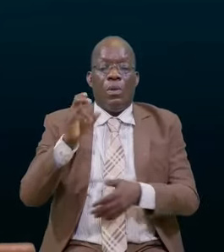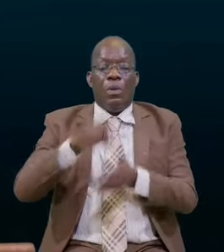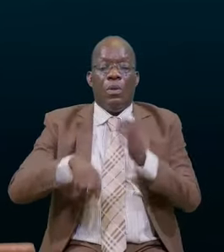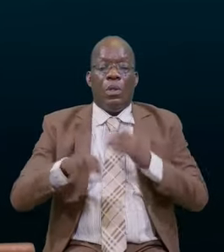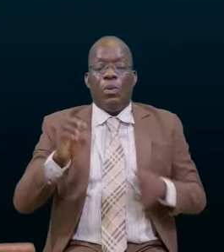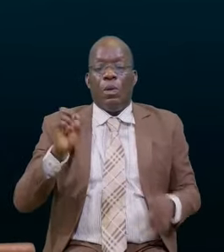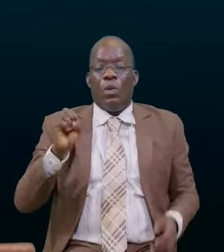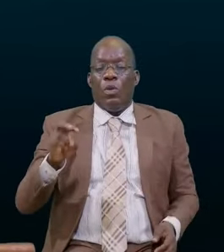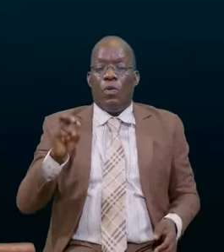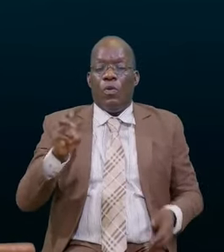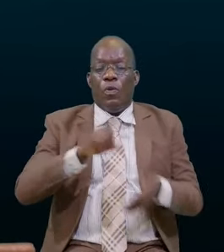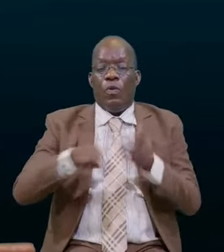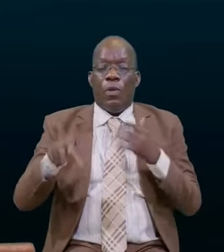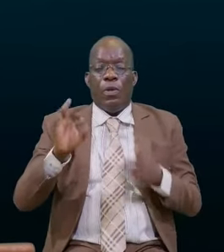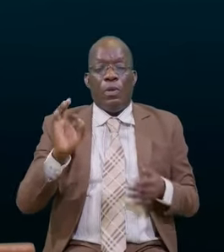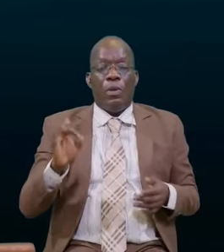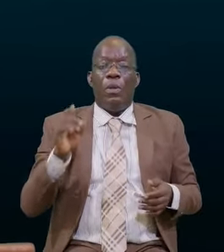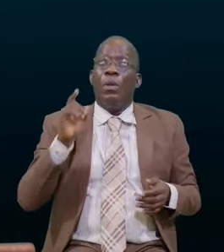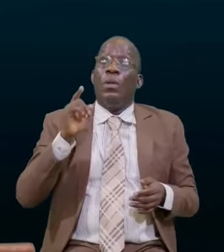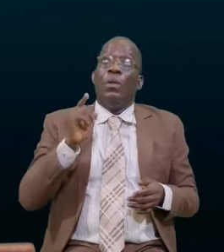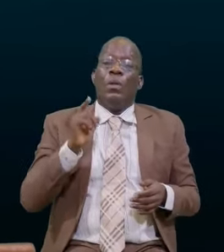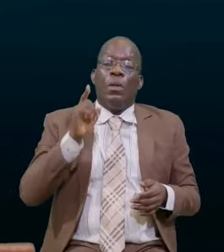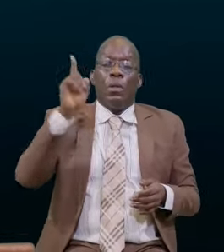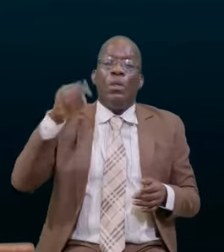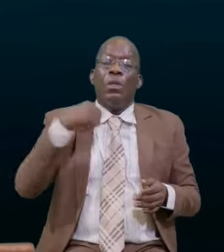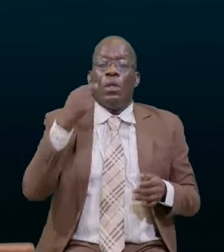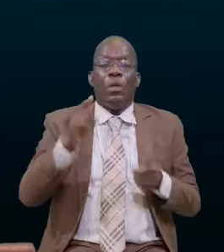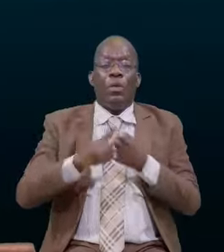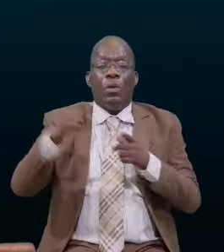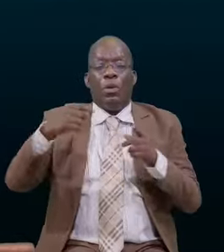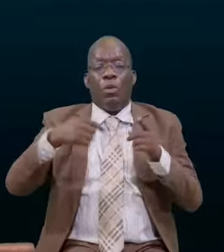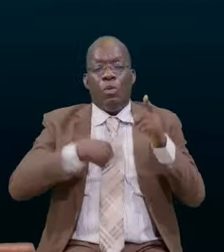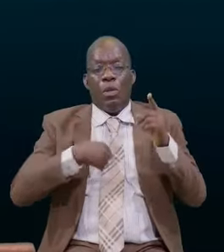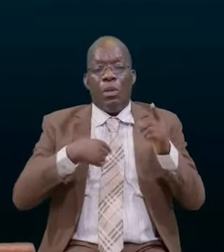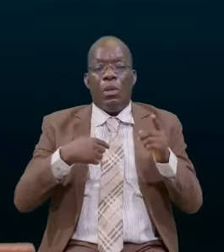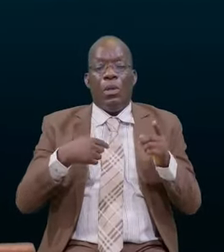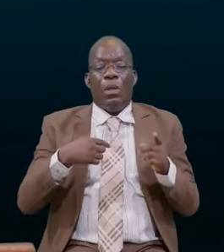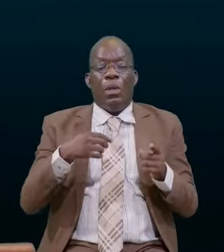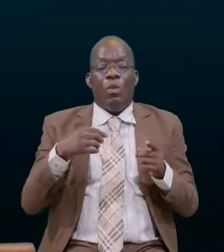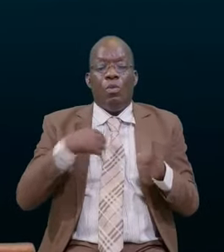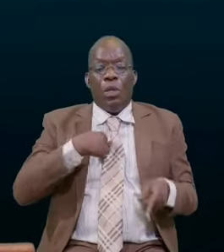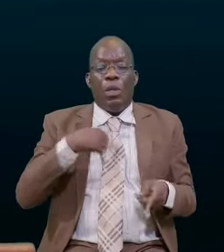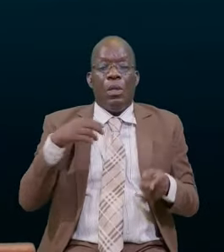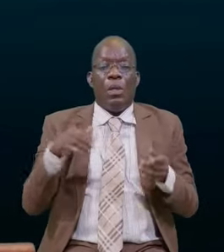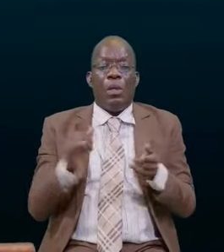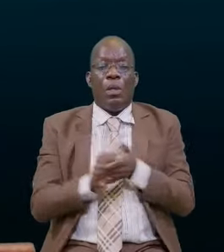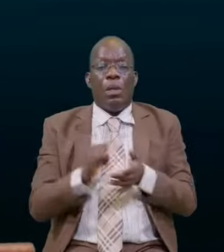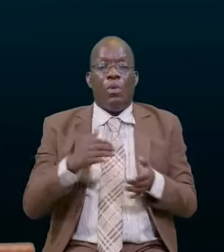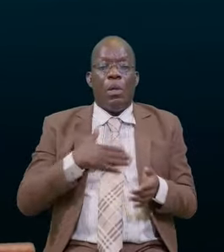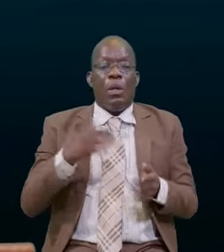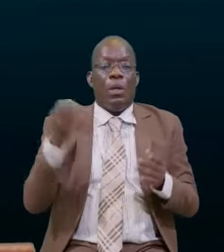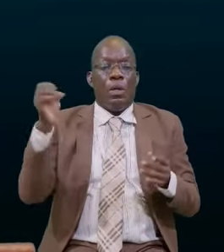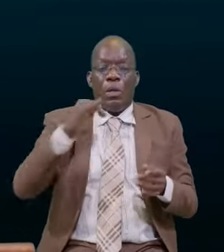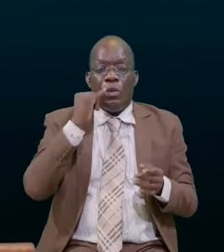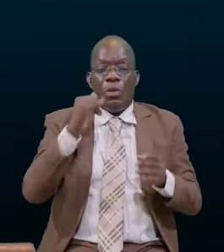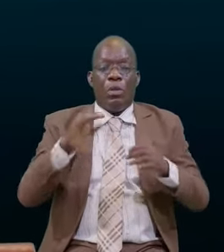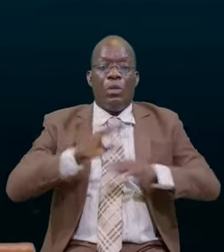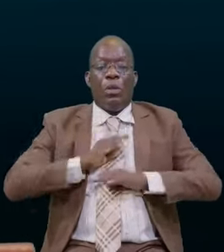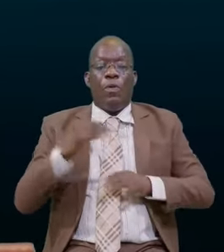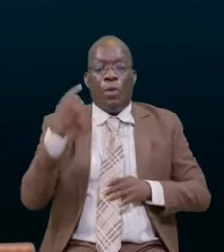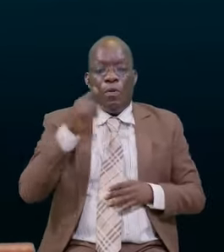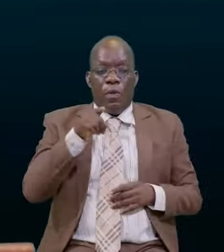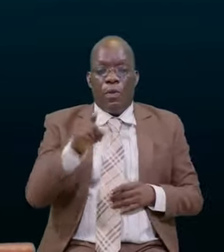9 and he said unto me my grace is sufficient for thee Hallelujah God's grace sufficient for you in the time of